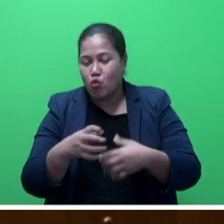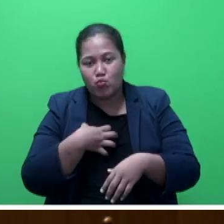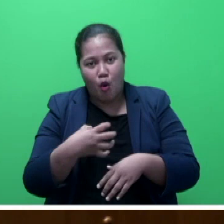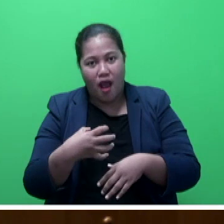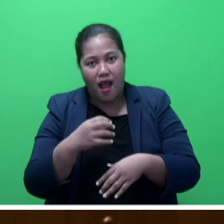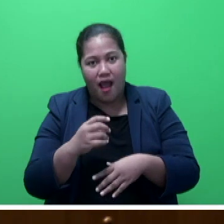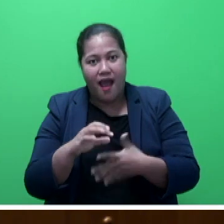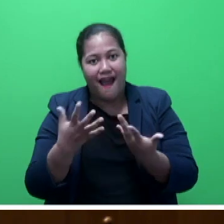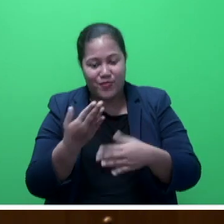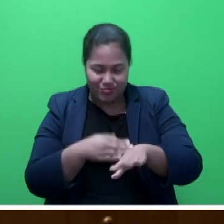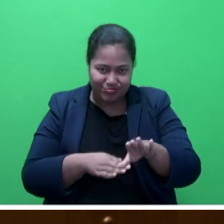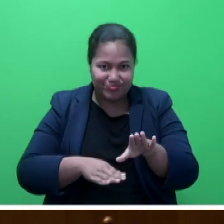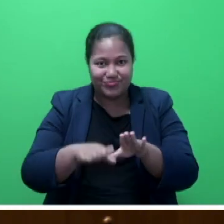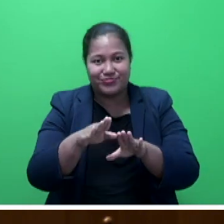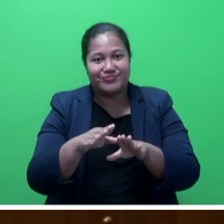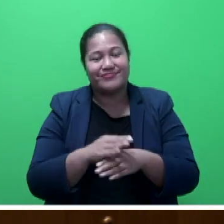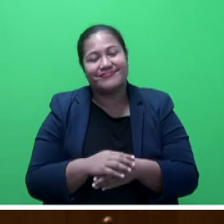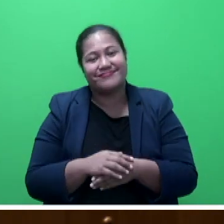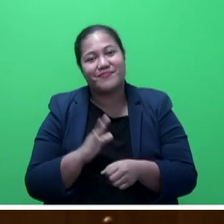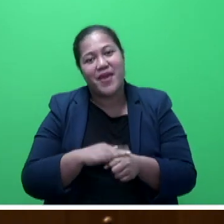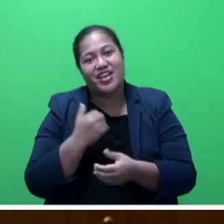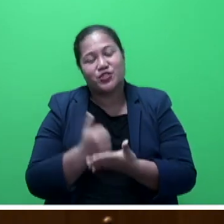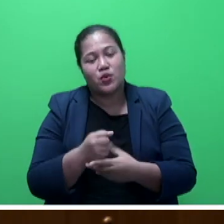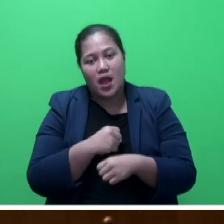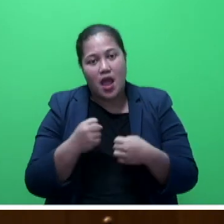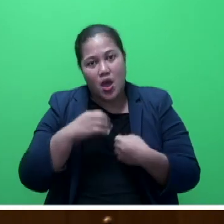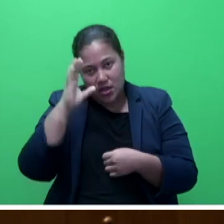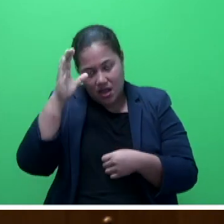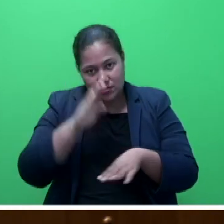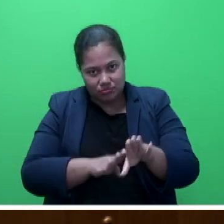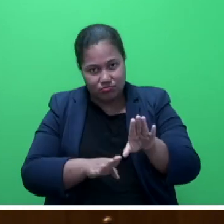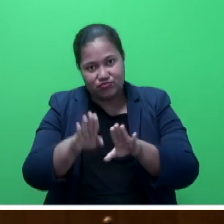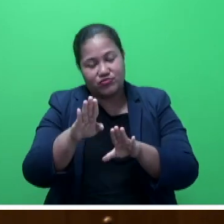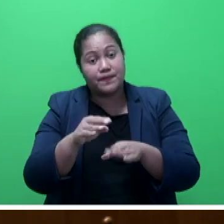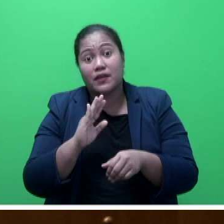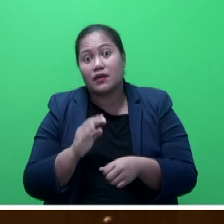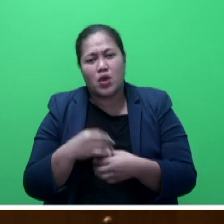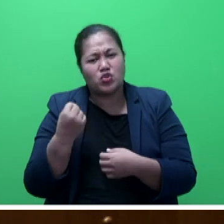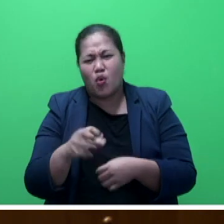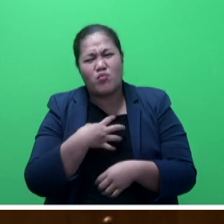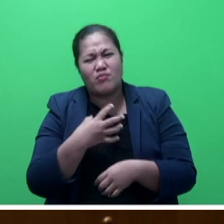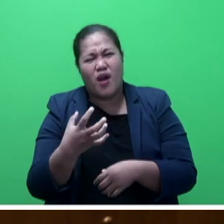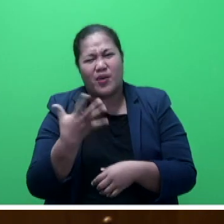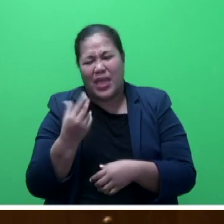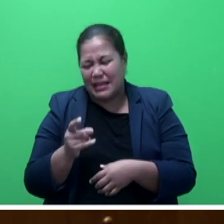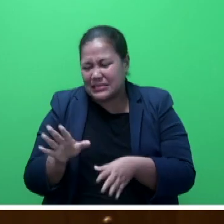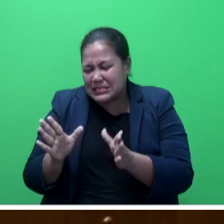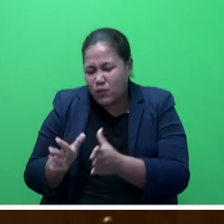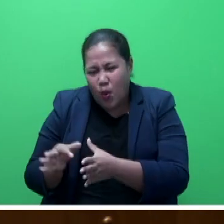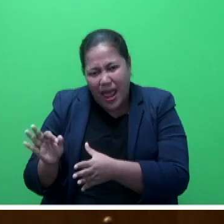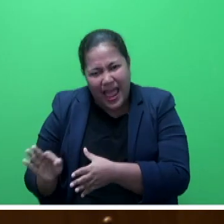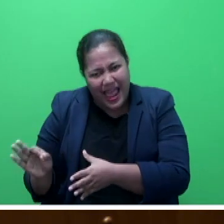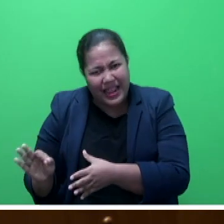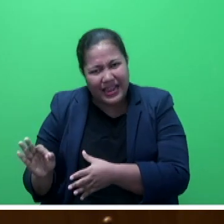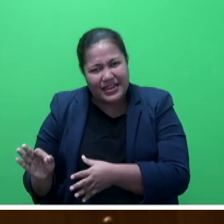vacation or destination wedding. We are no longer just a romanticized island paradise.